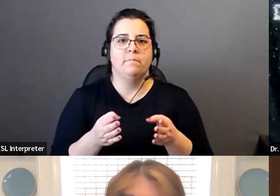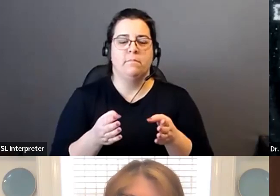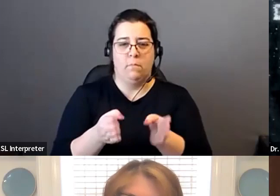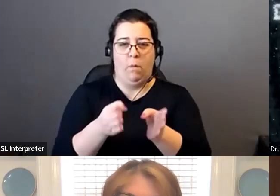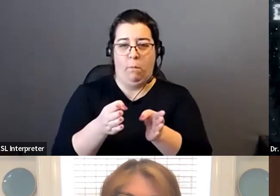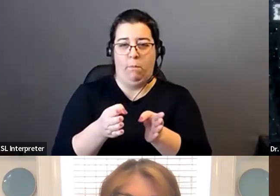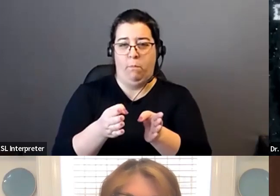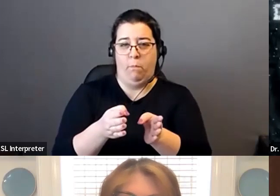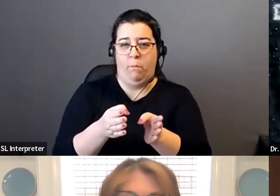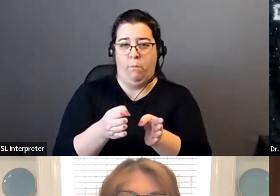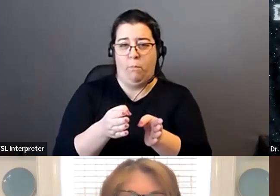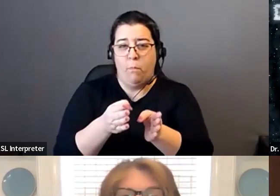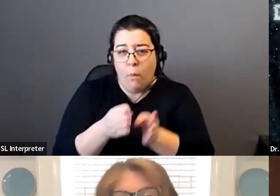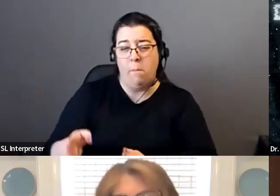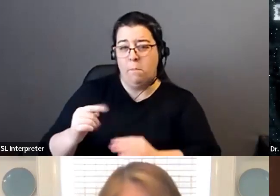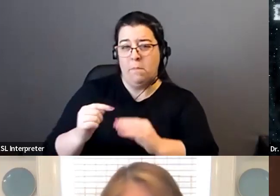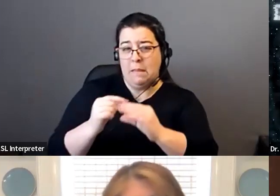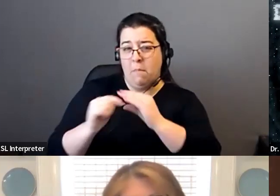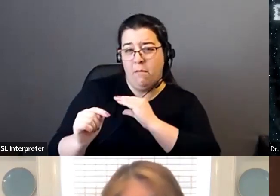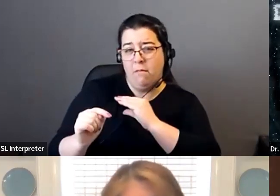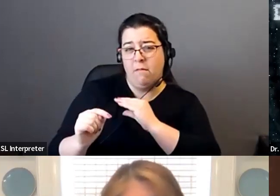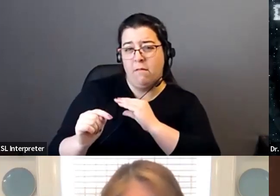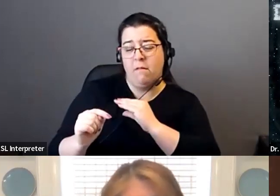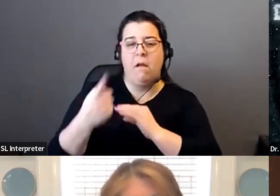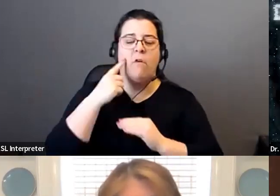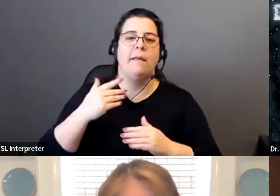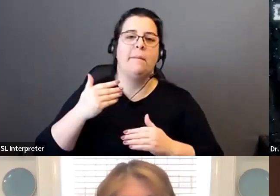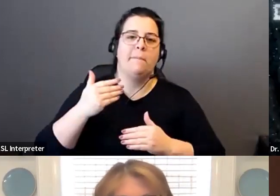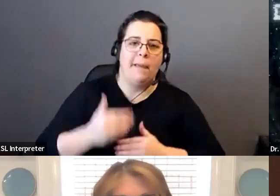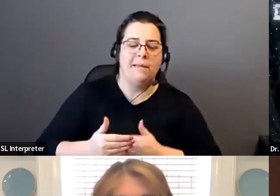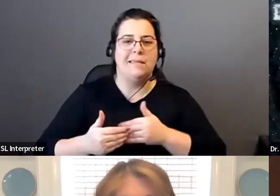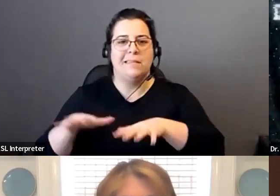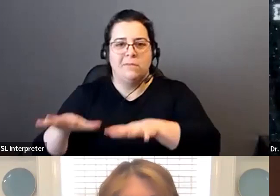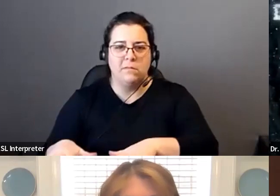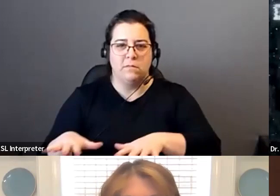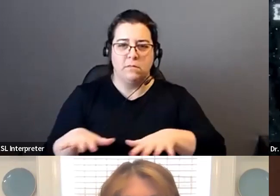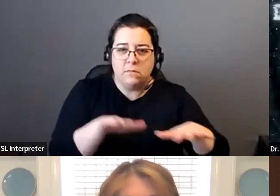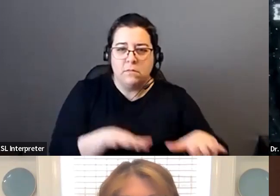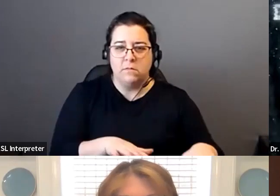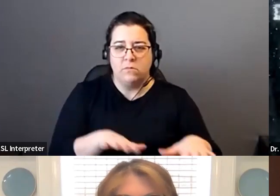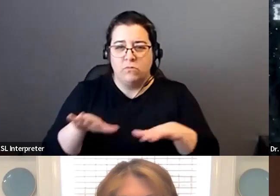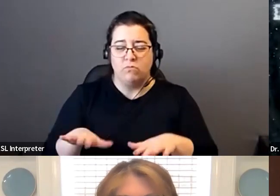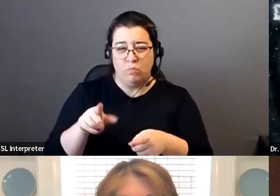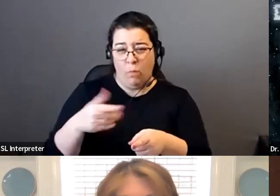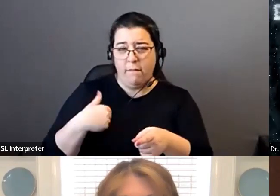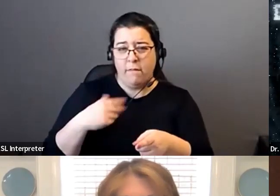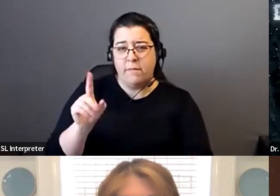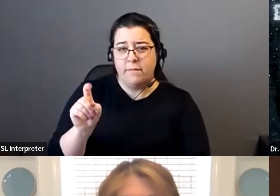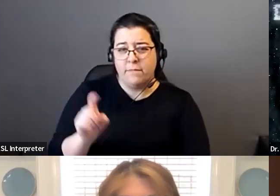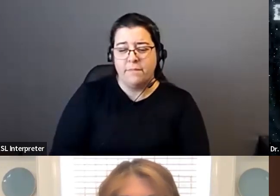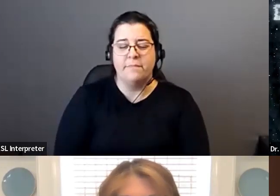do that conversation. Yeah, I do. For pacing and things like that. I think it's great question. As you go along